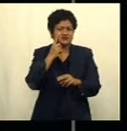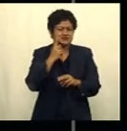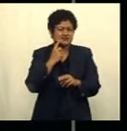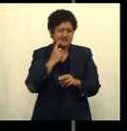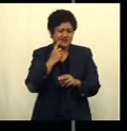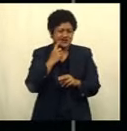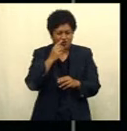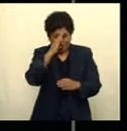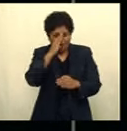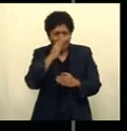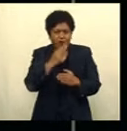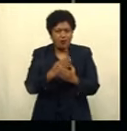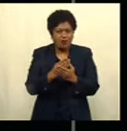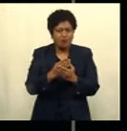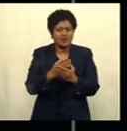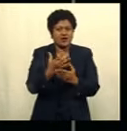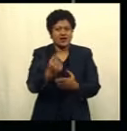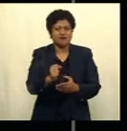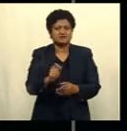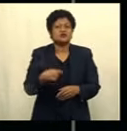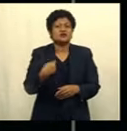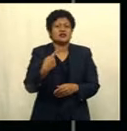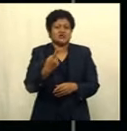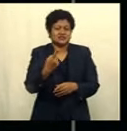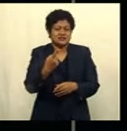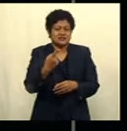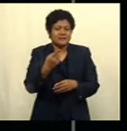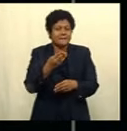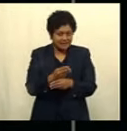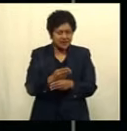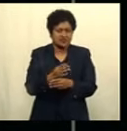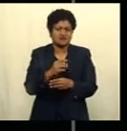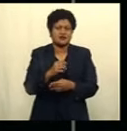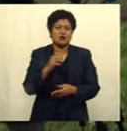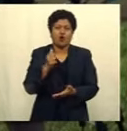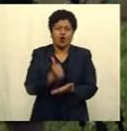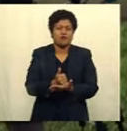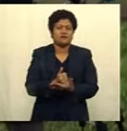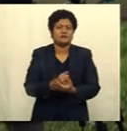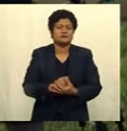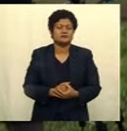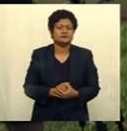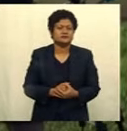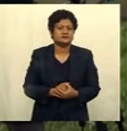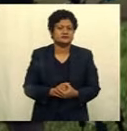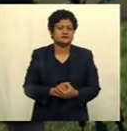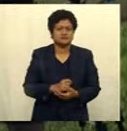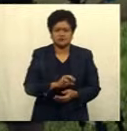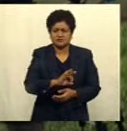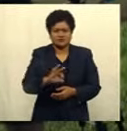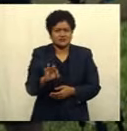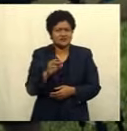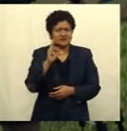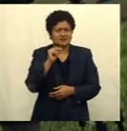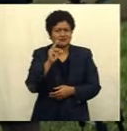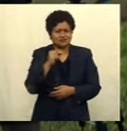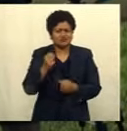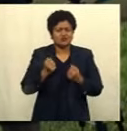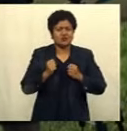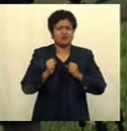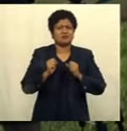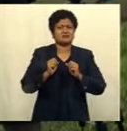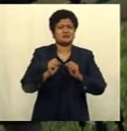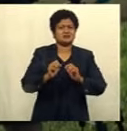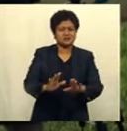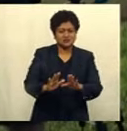their athletes confirmed for next month. Venina Rakautonga reports. Not being able to complete the